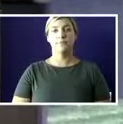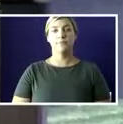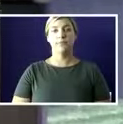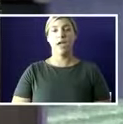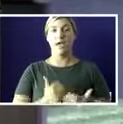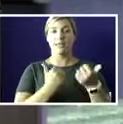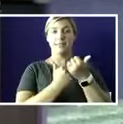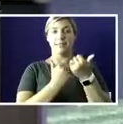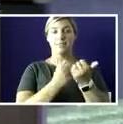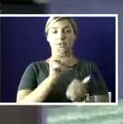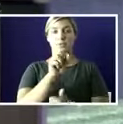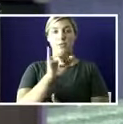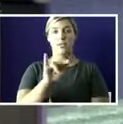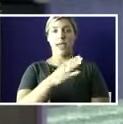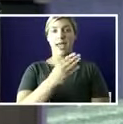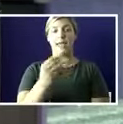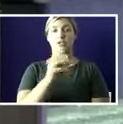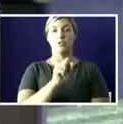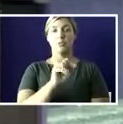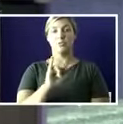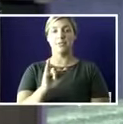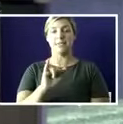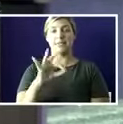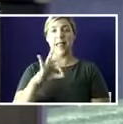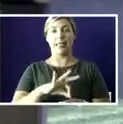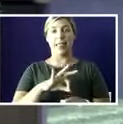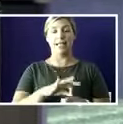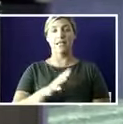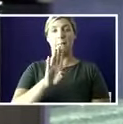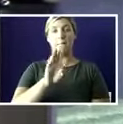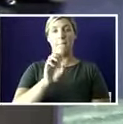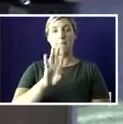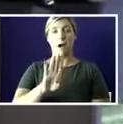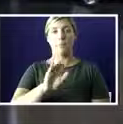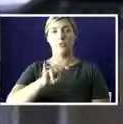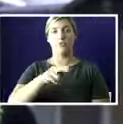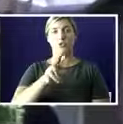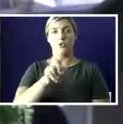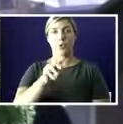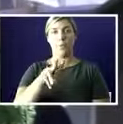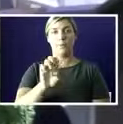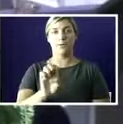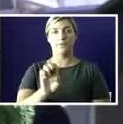Assistant Superintendent and Superintendent-elect, Bob Jerome.